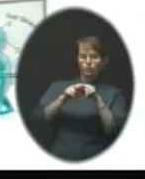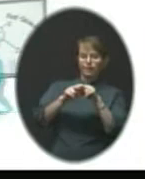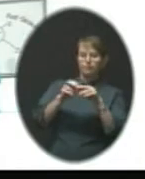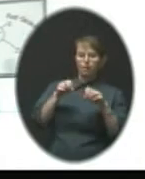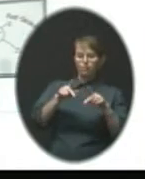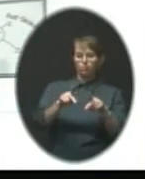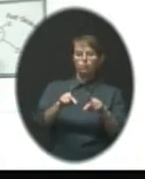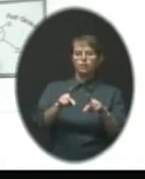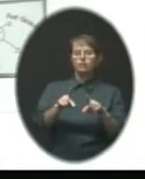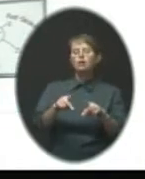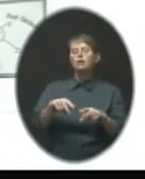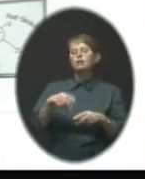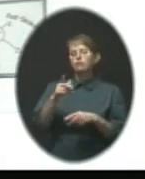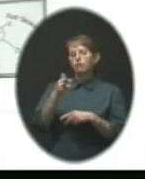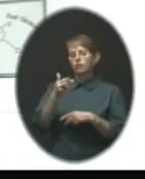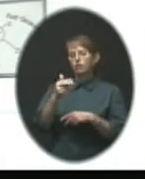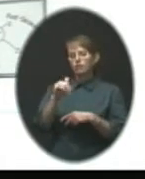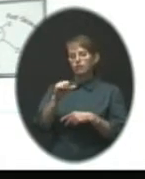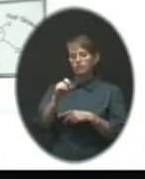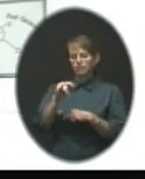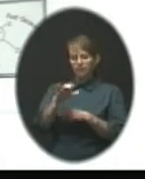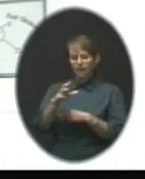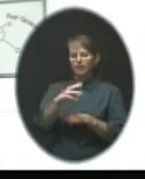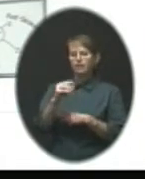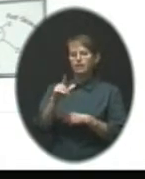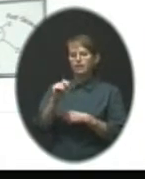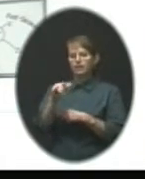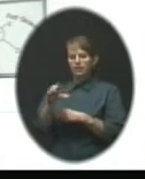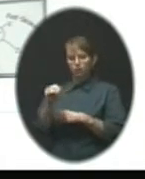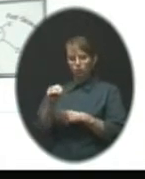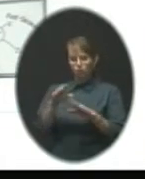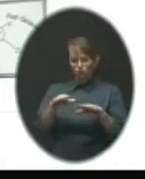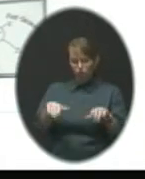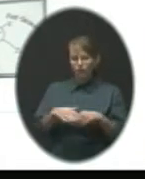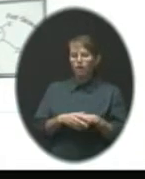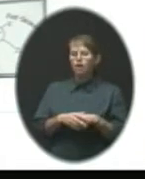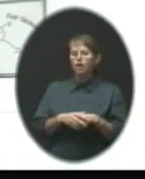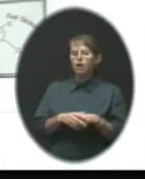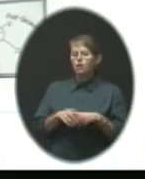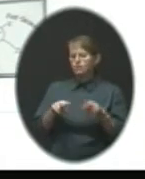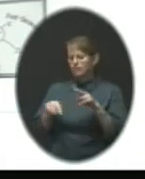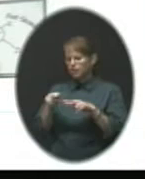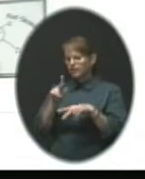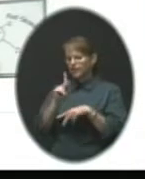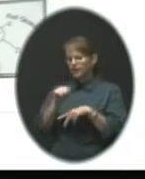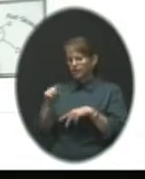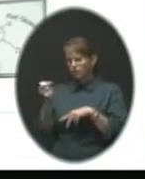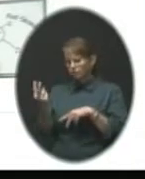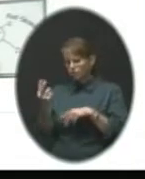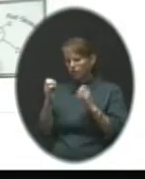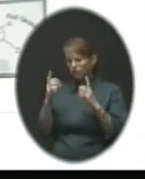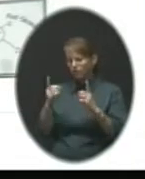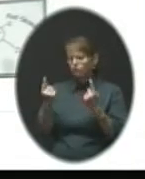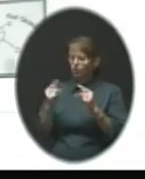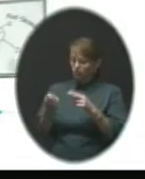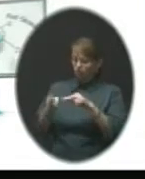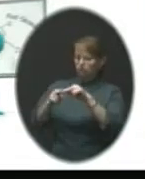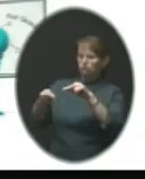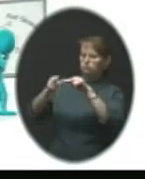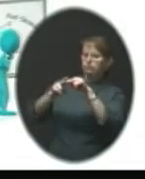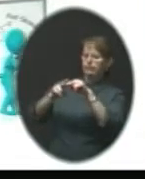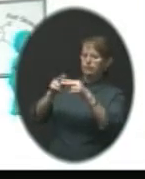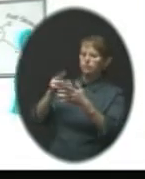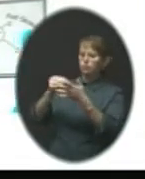opportunities for Hispanic and Latino students. Certainly, we looked at K-12 education, increasing Hispanic-Latino